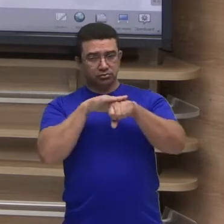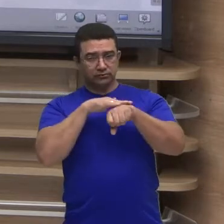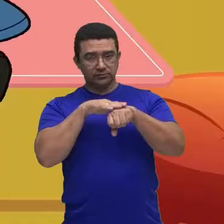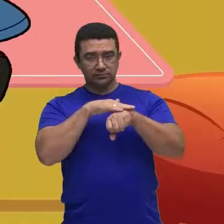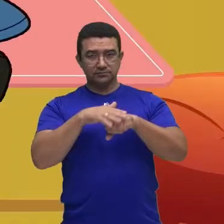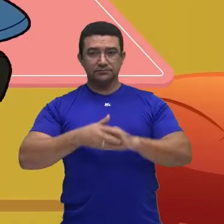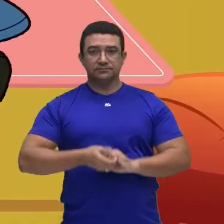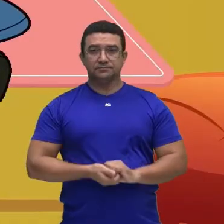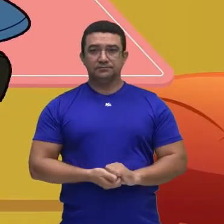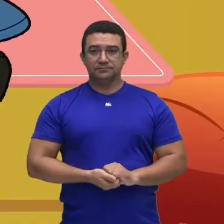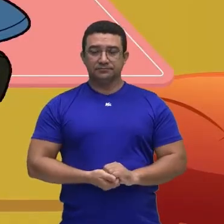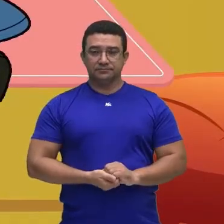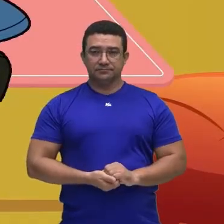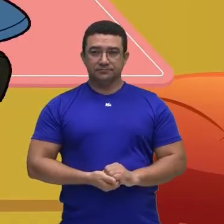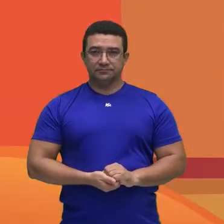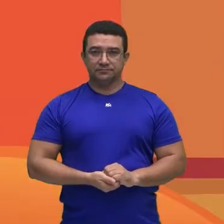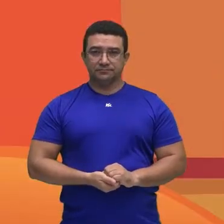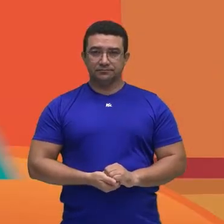Acompanhe.